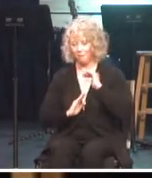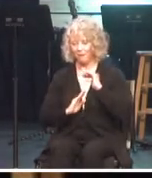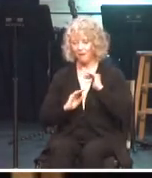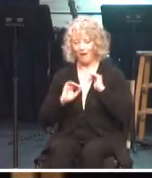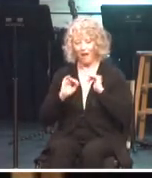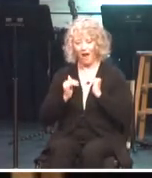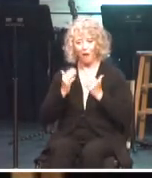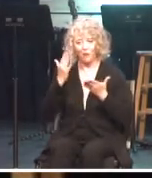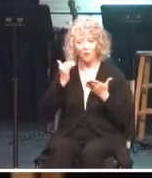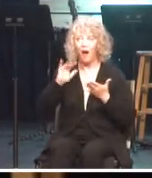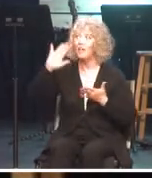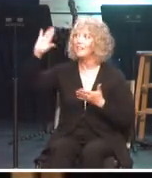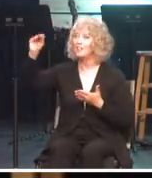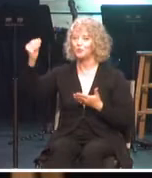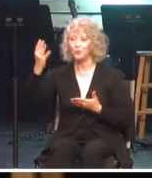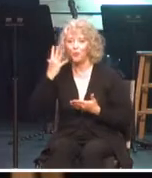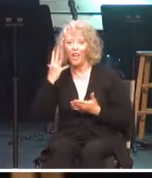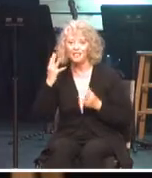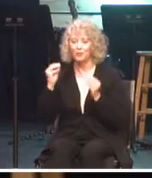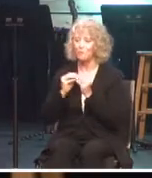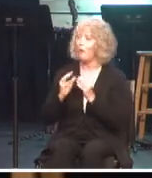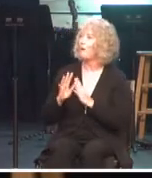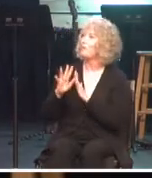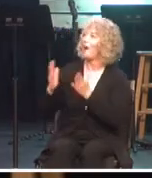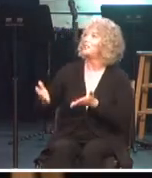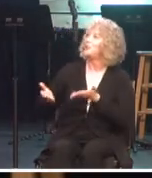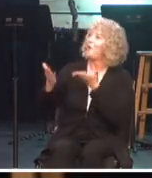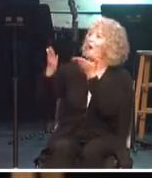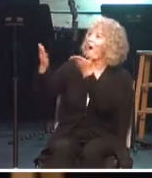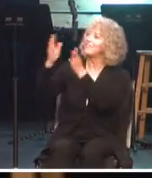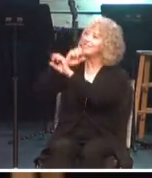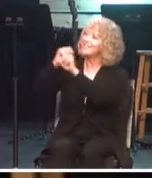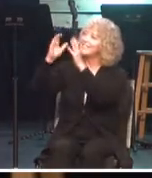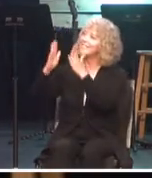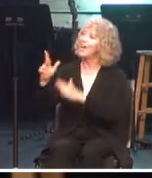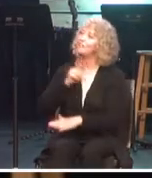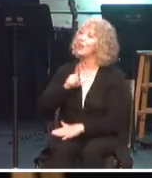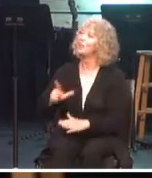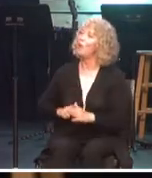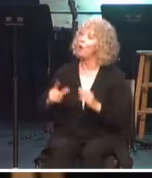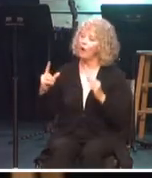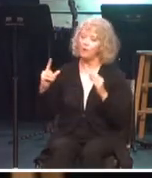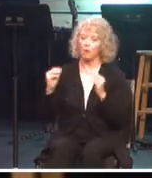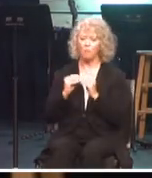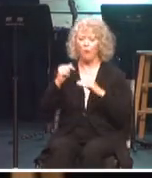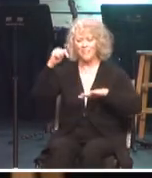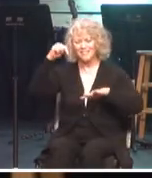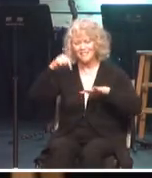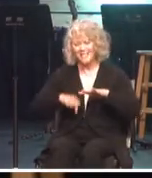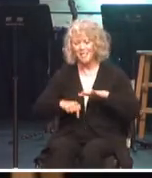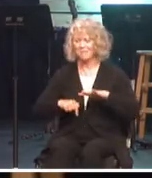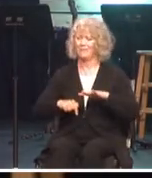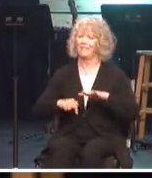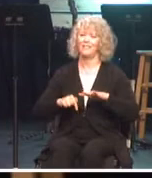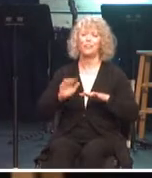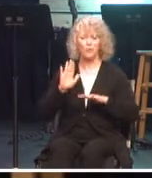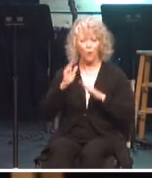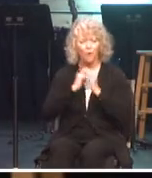The more praise you will offer your Savior and Lord. The deeper your worship will be.